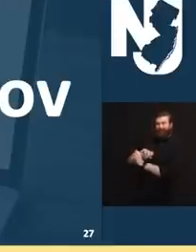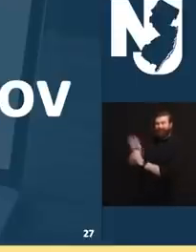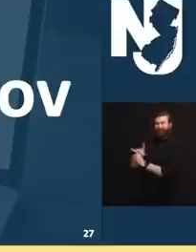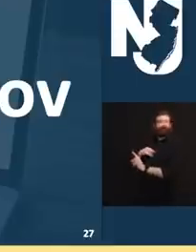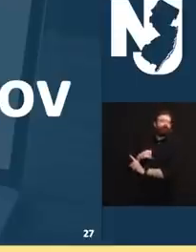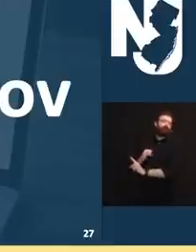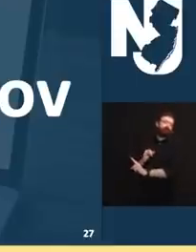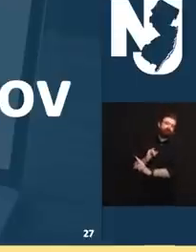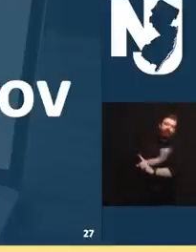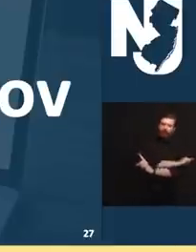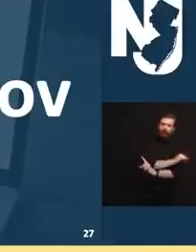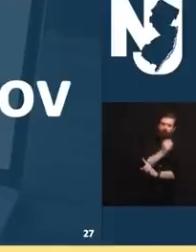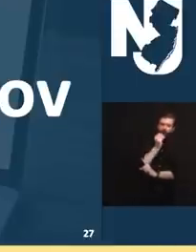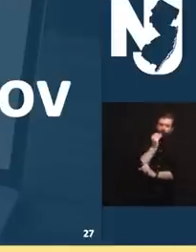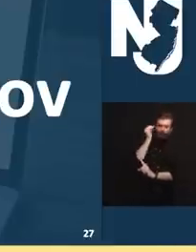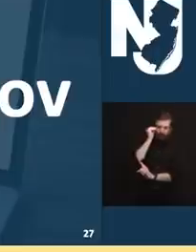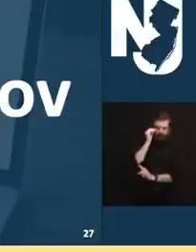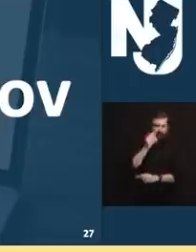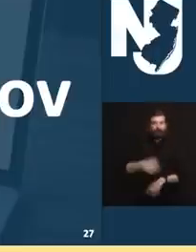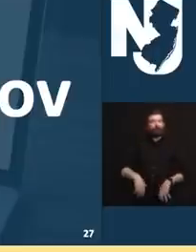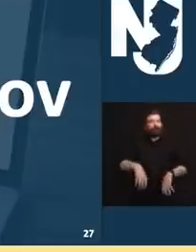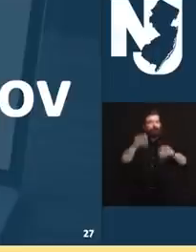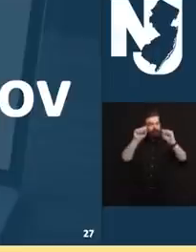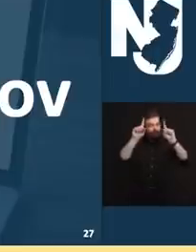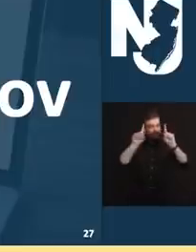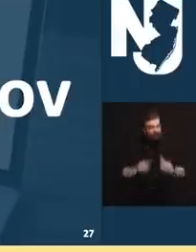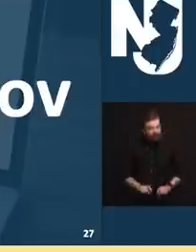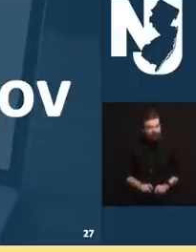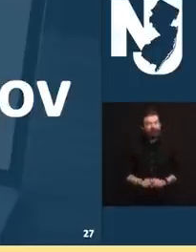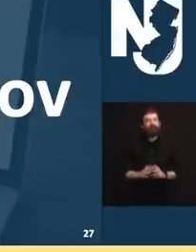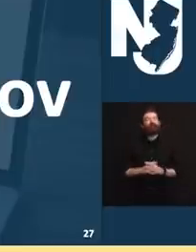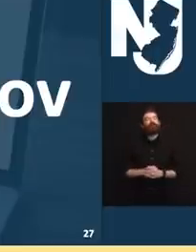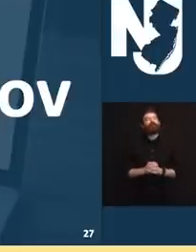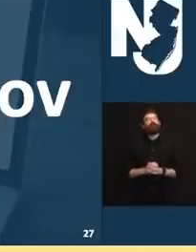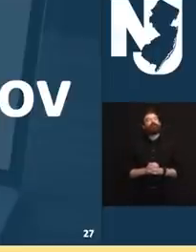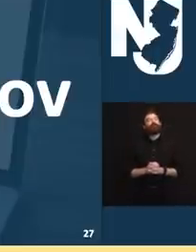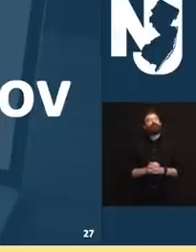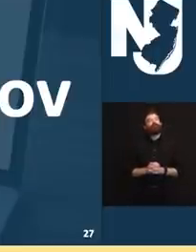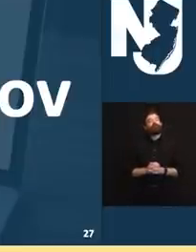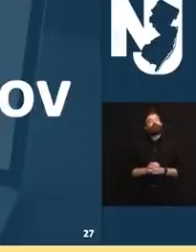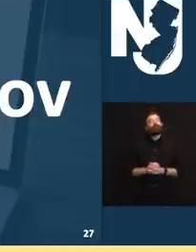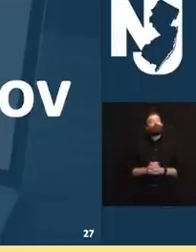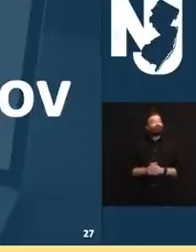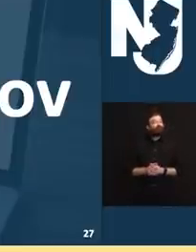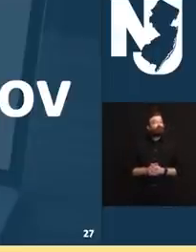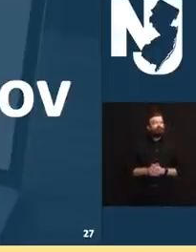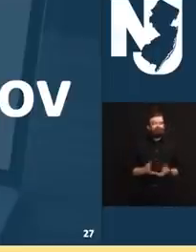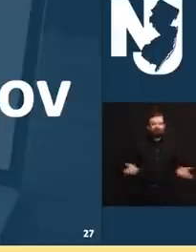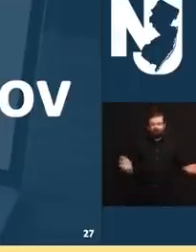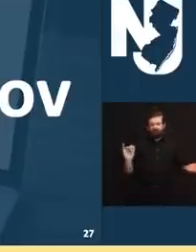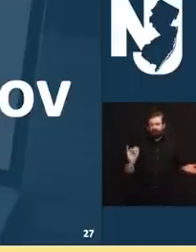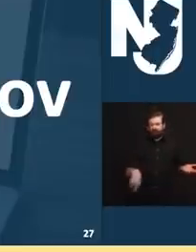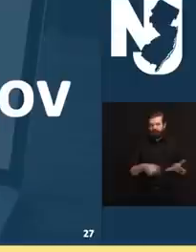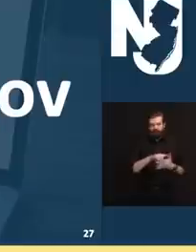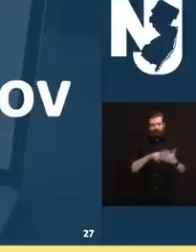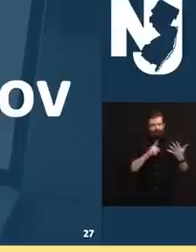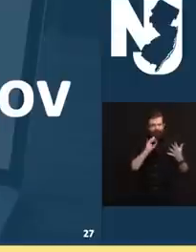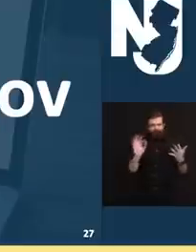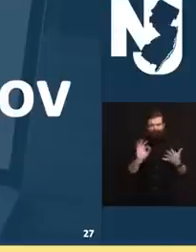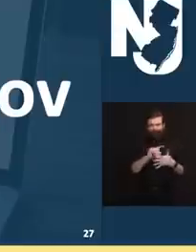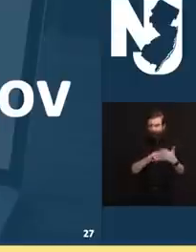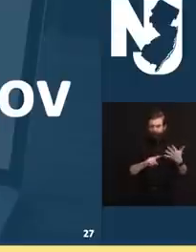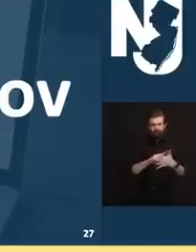tested. And that's basic stuff, but it's the stuff we know works. We saw a picture of her